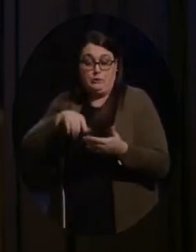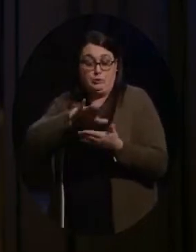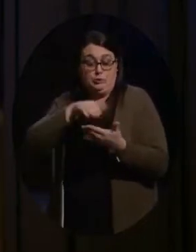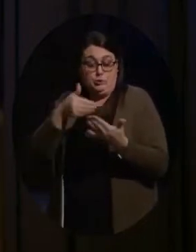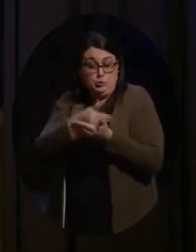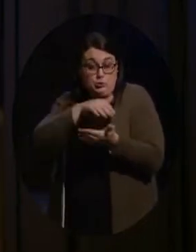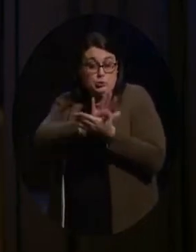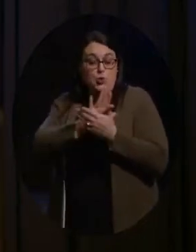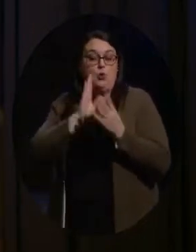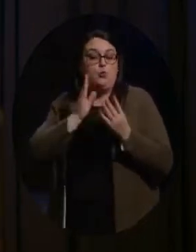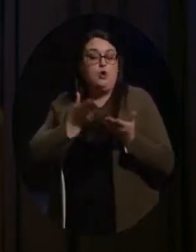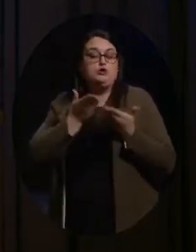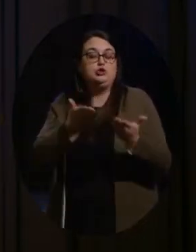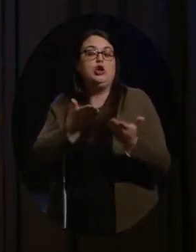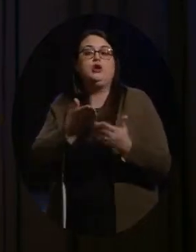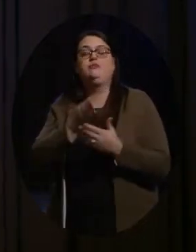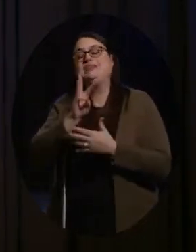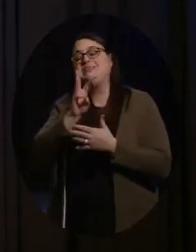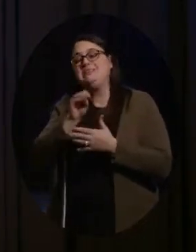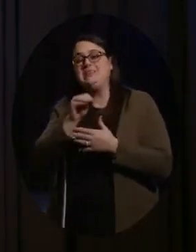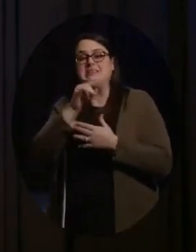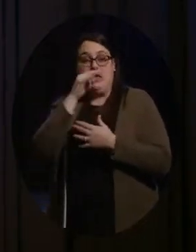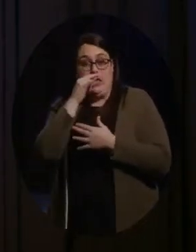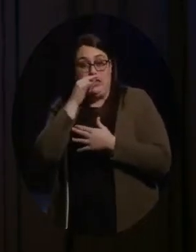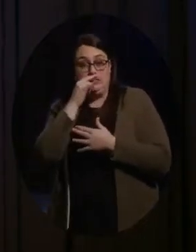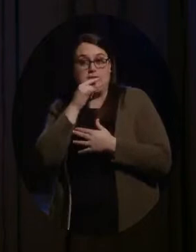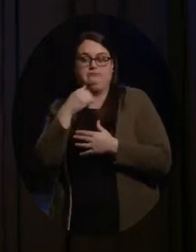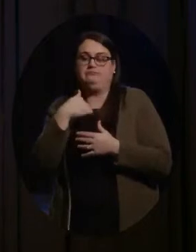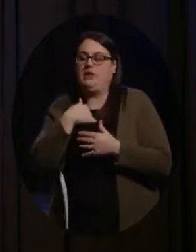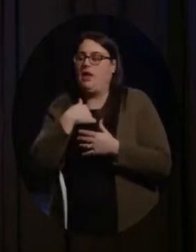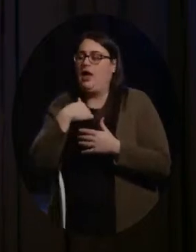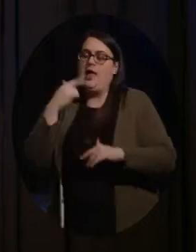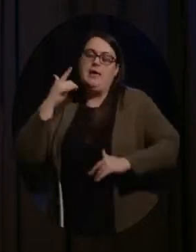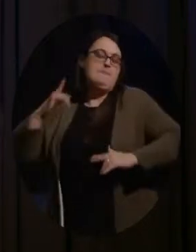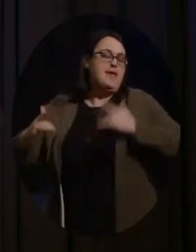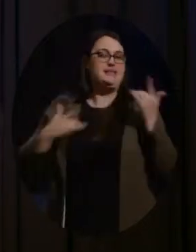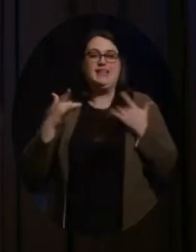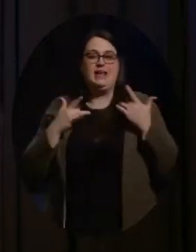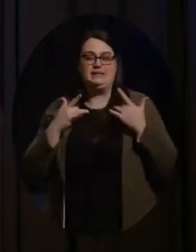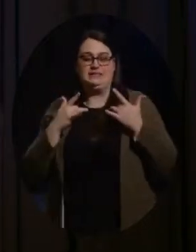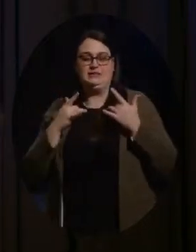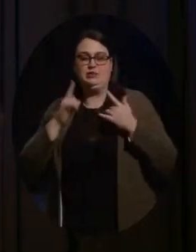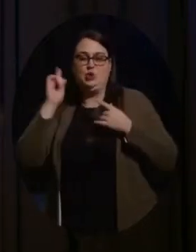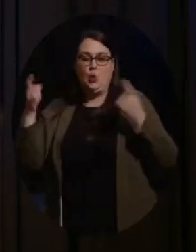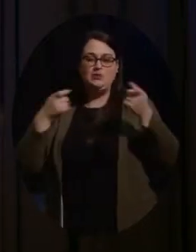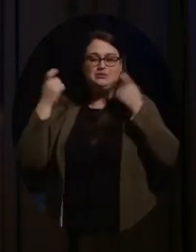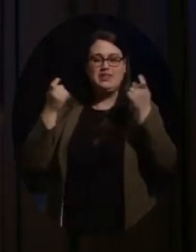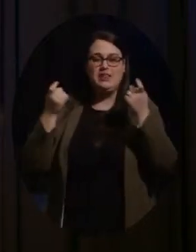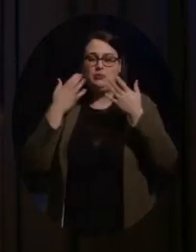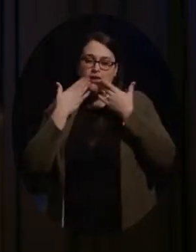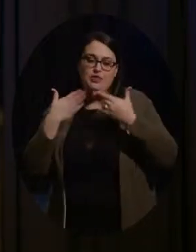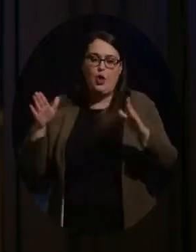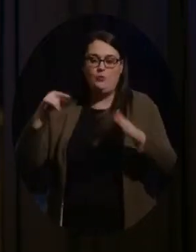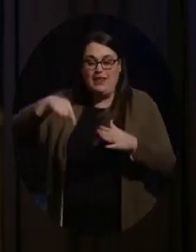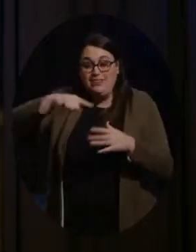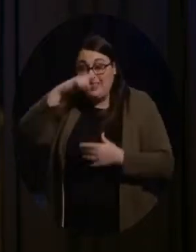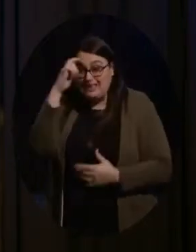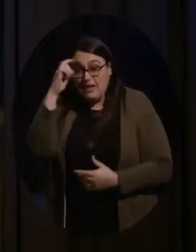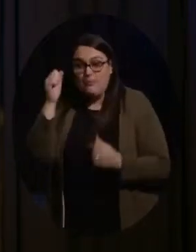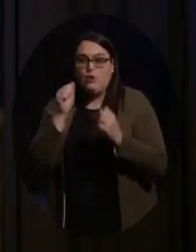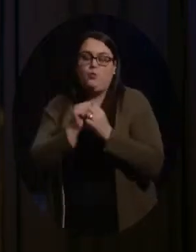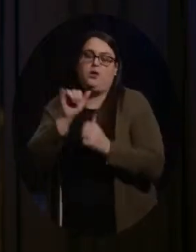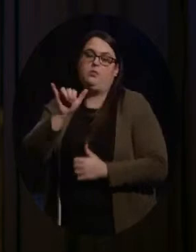able to serve an additional 60 kids, and I cannot wait to celebrate its opening this summer with